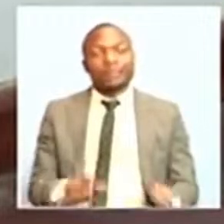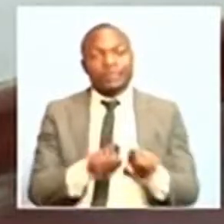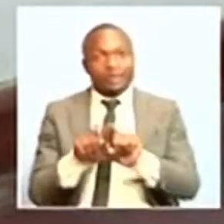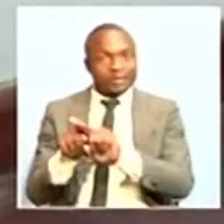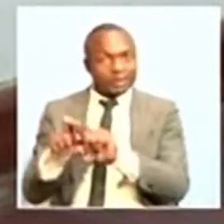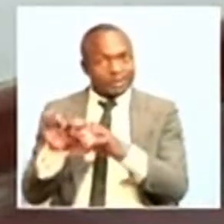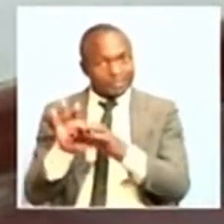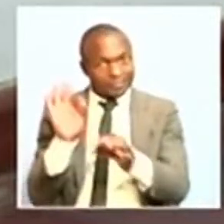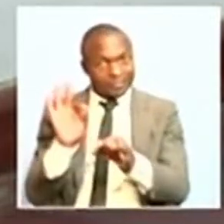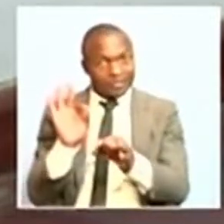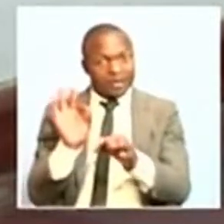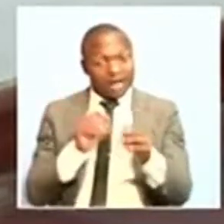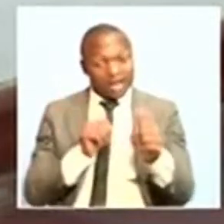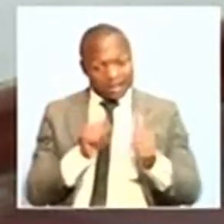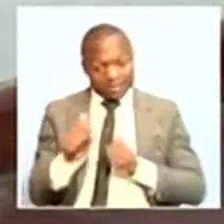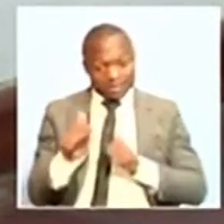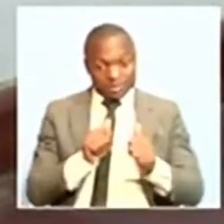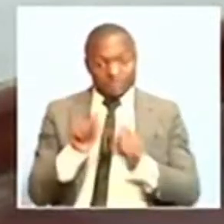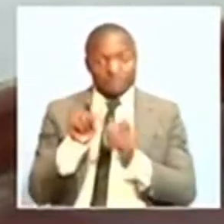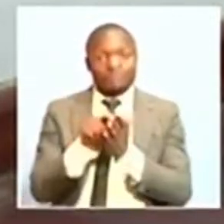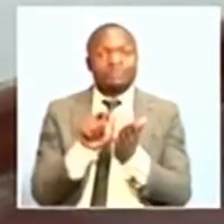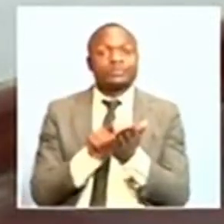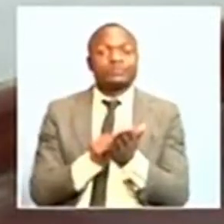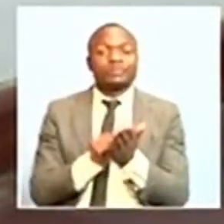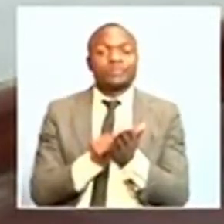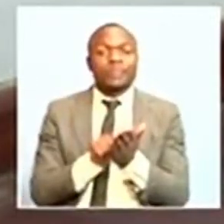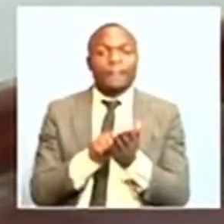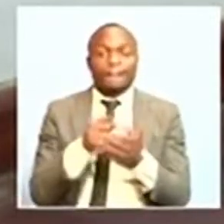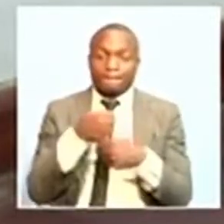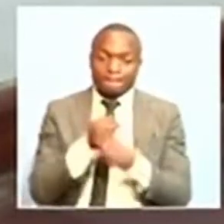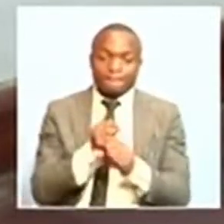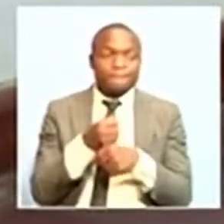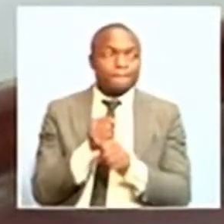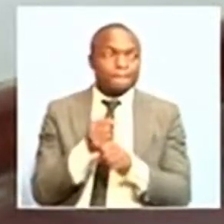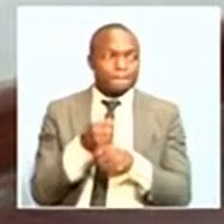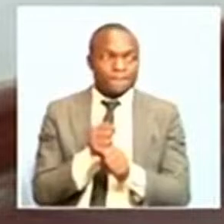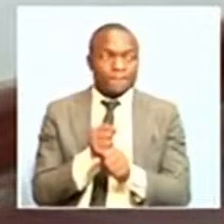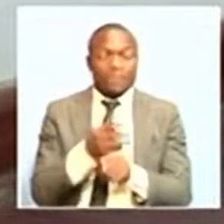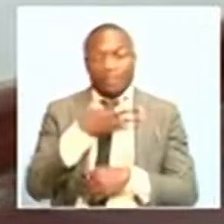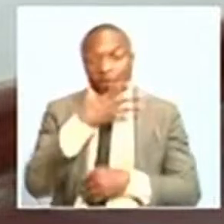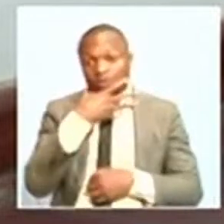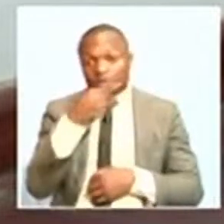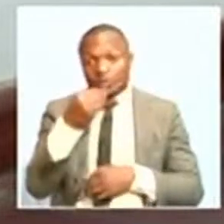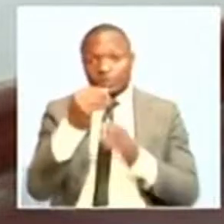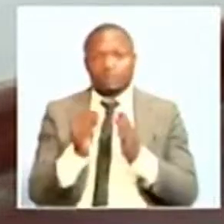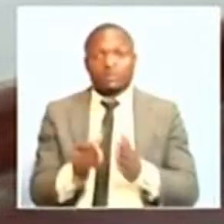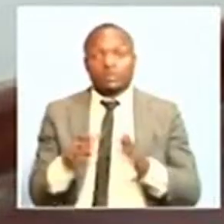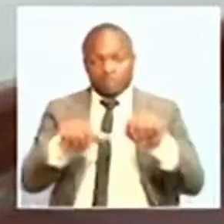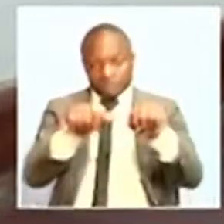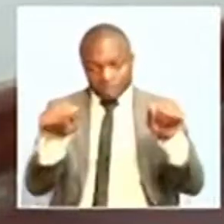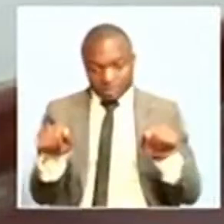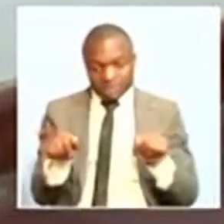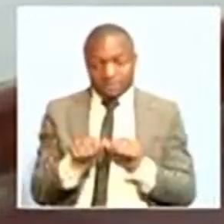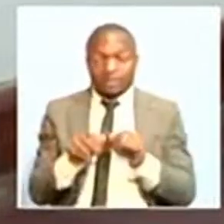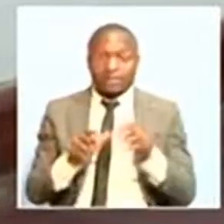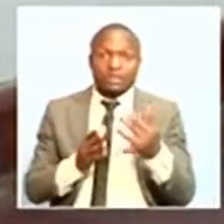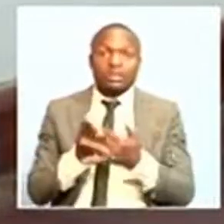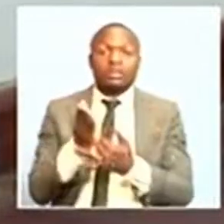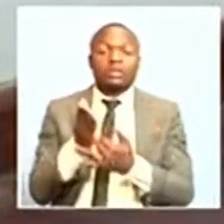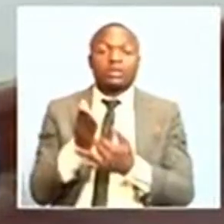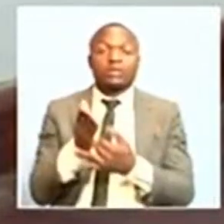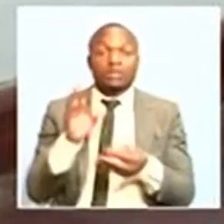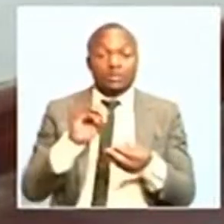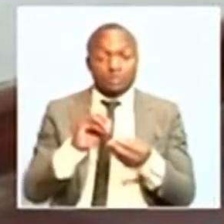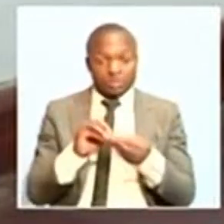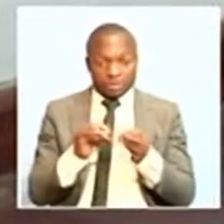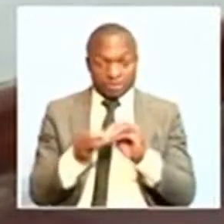find that the administrative rules that are made by the Commissioner General through Gazette notices can